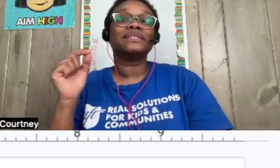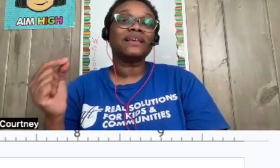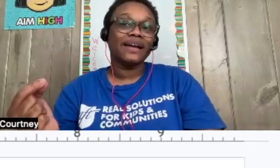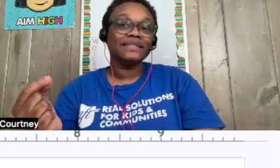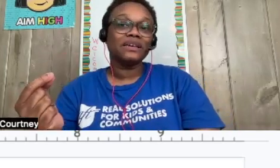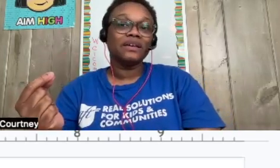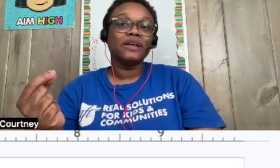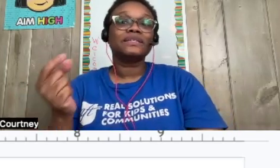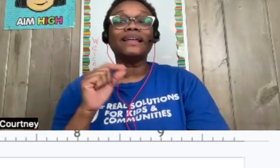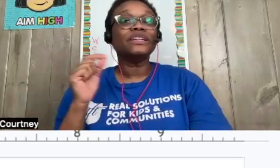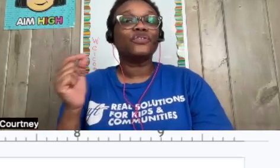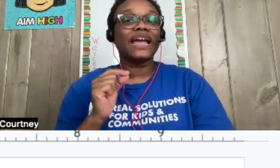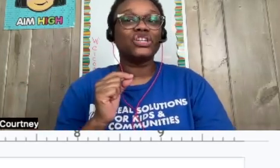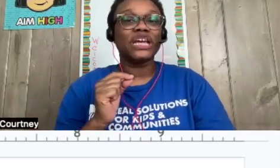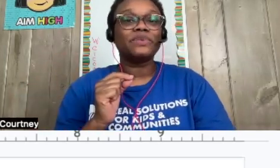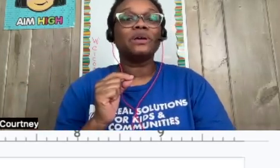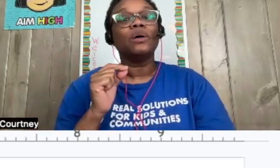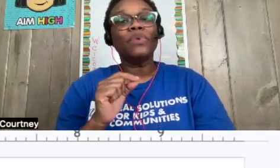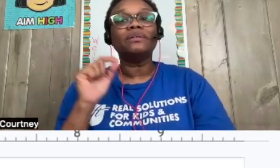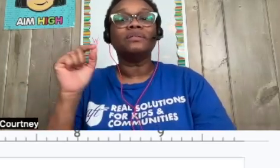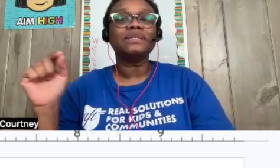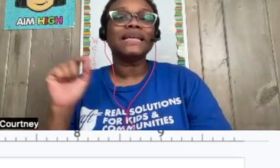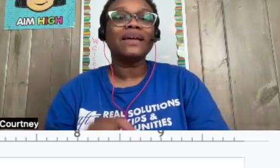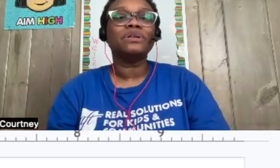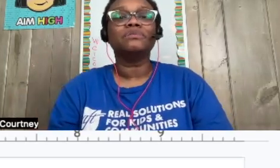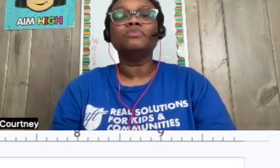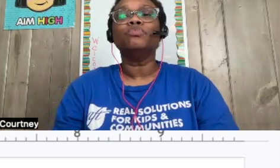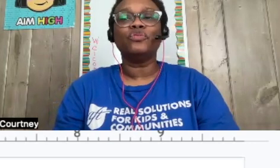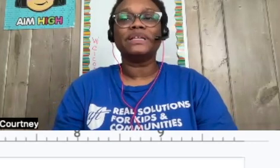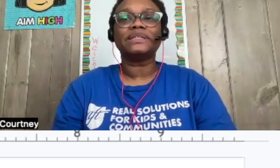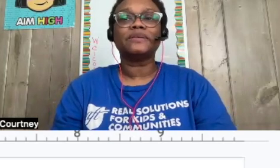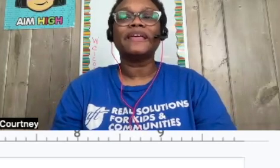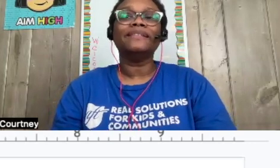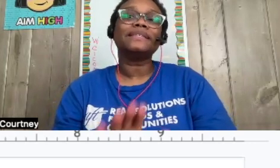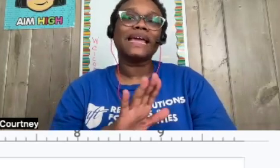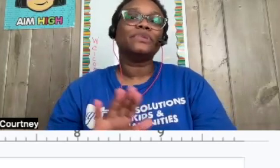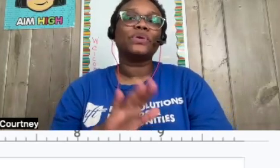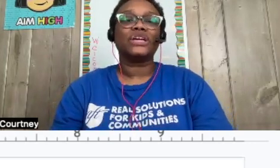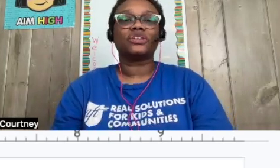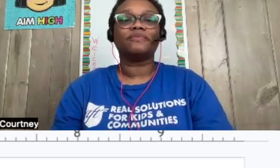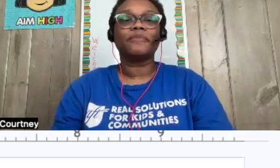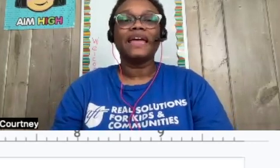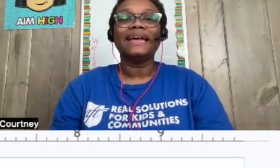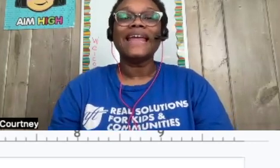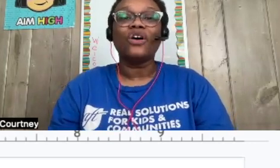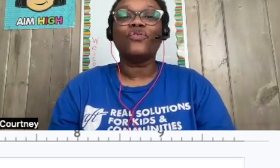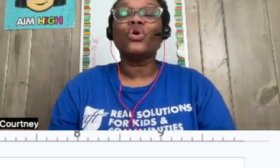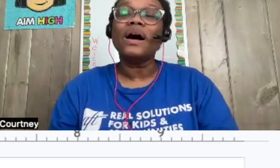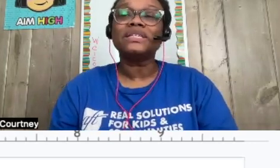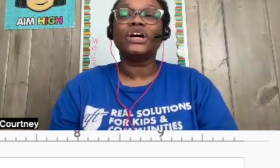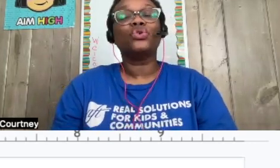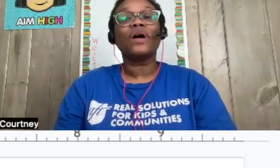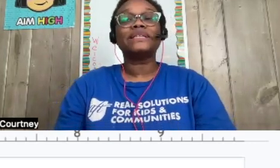similar signs, slightly different hand shapes, but the same movements in the same location. Now,